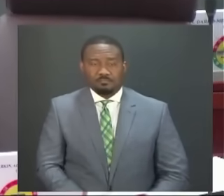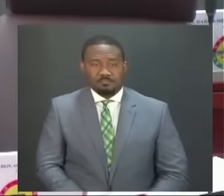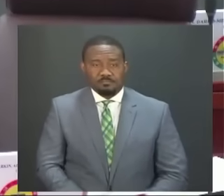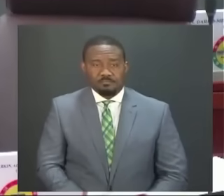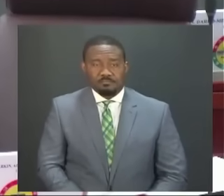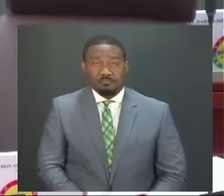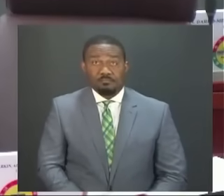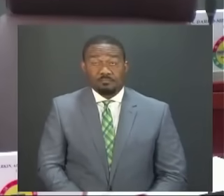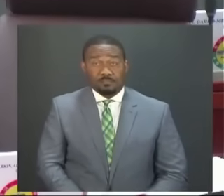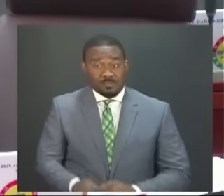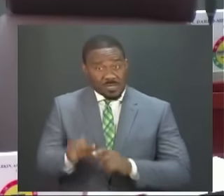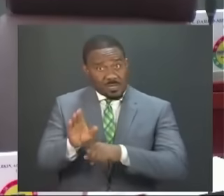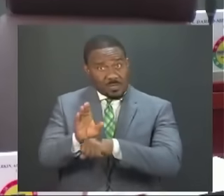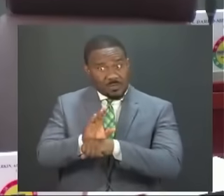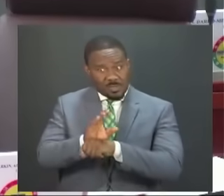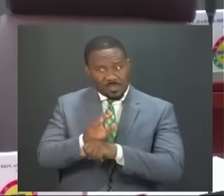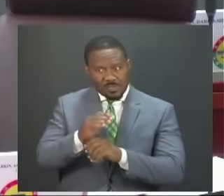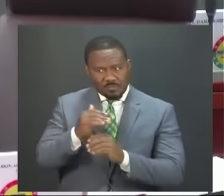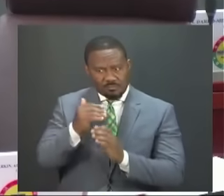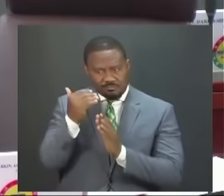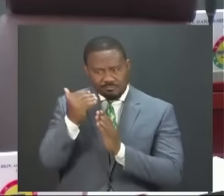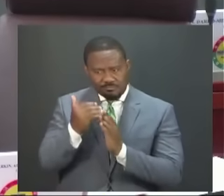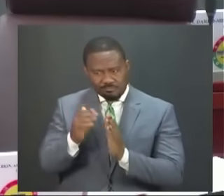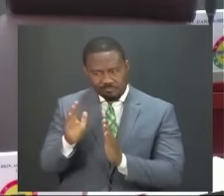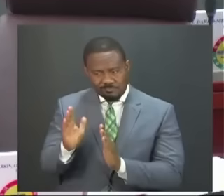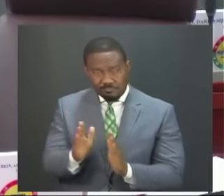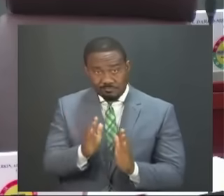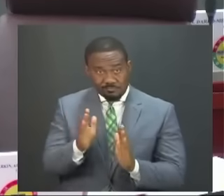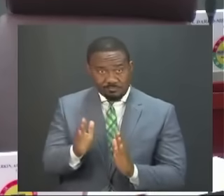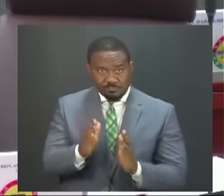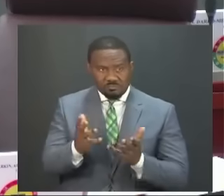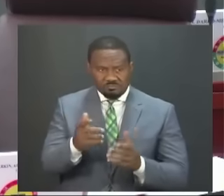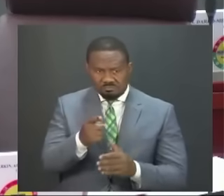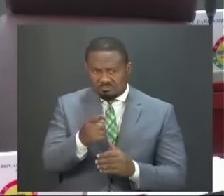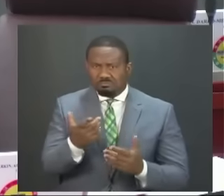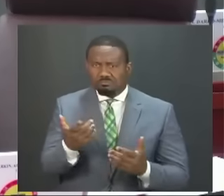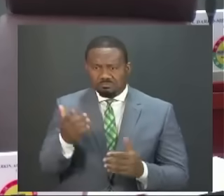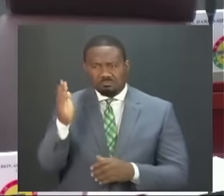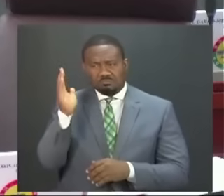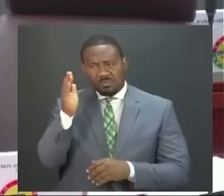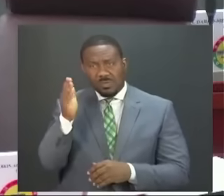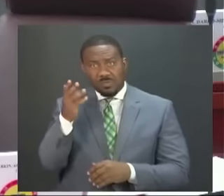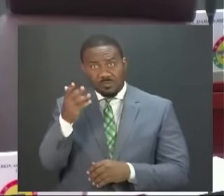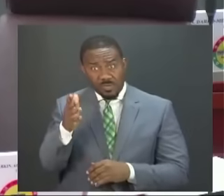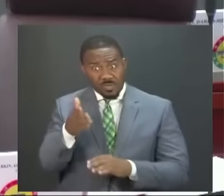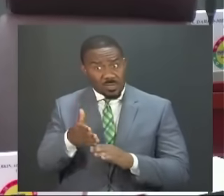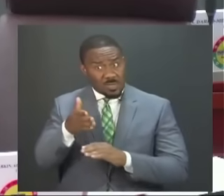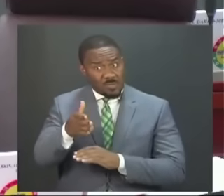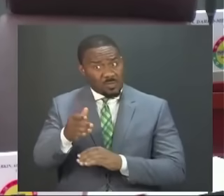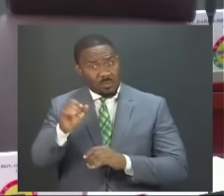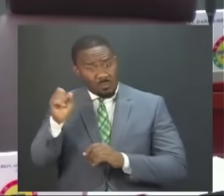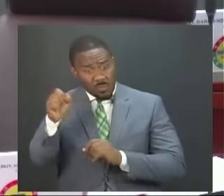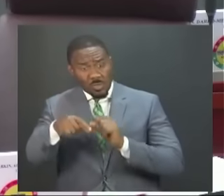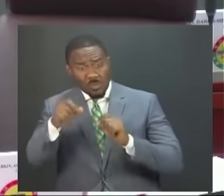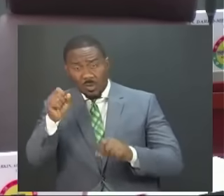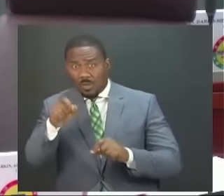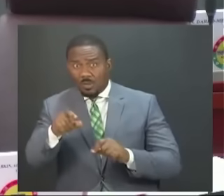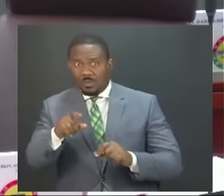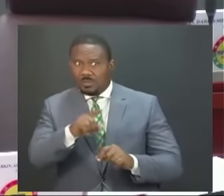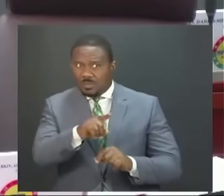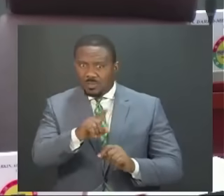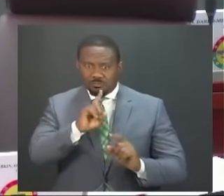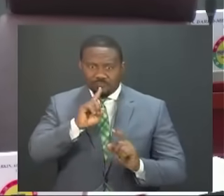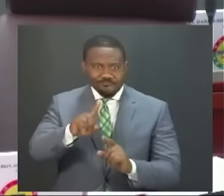business statement, had the occasion to answer a question